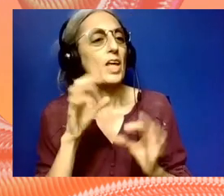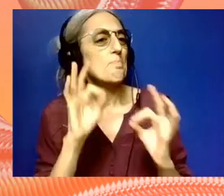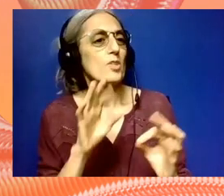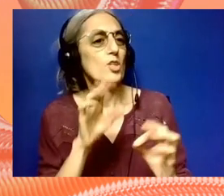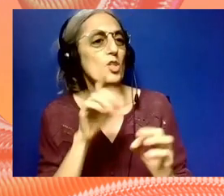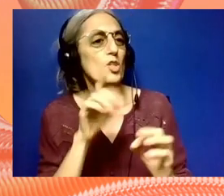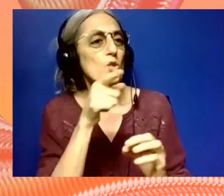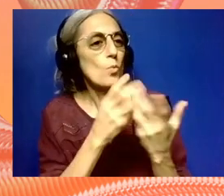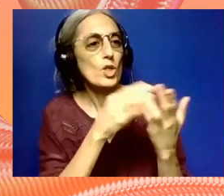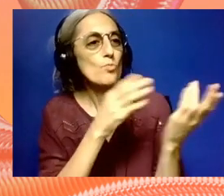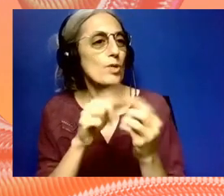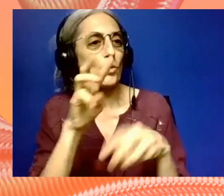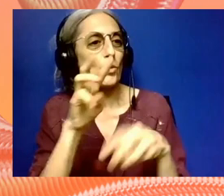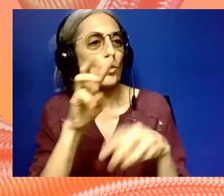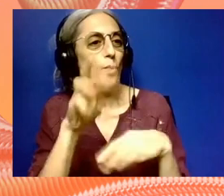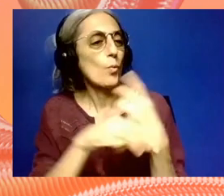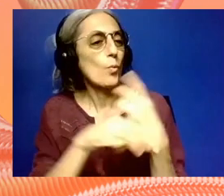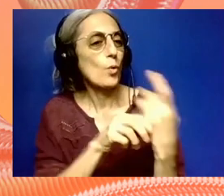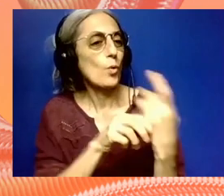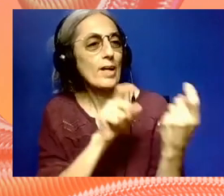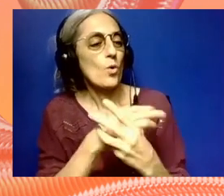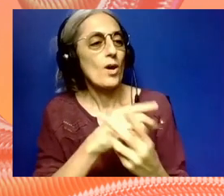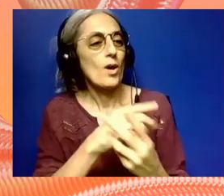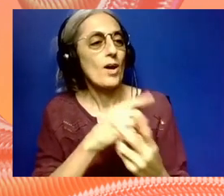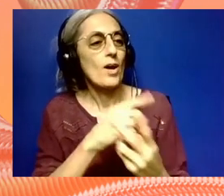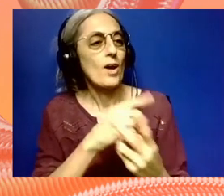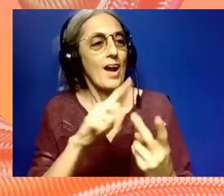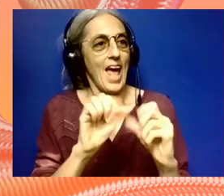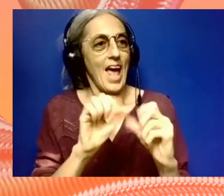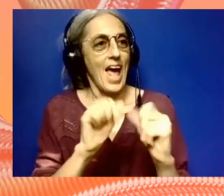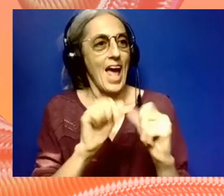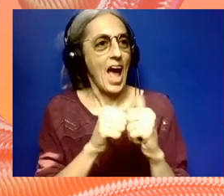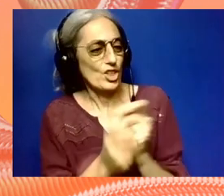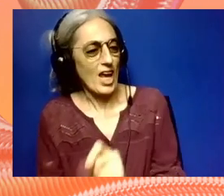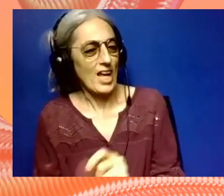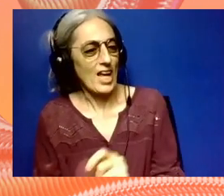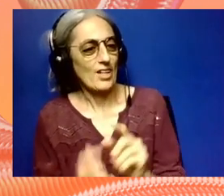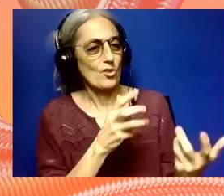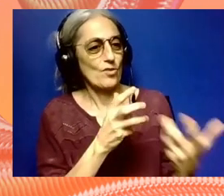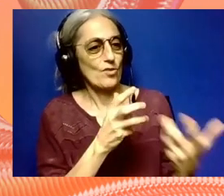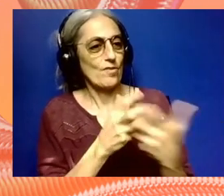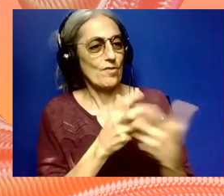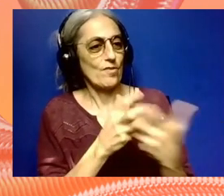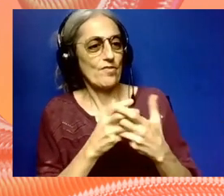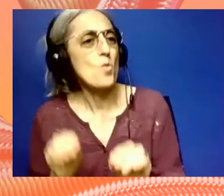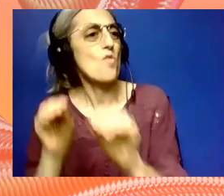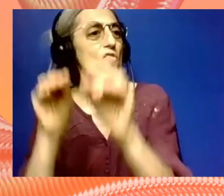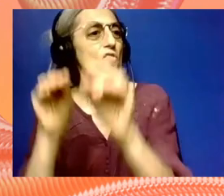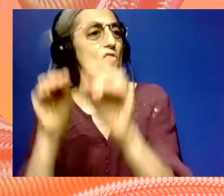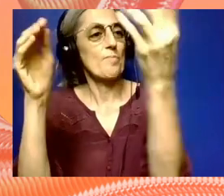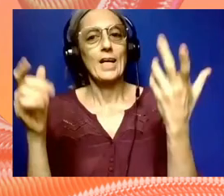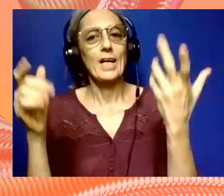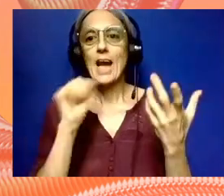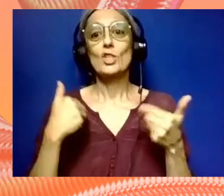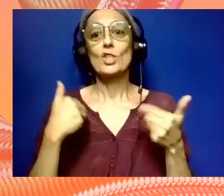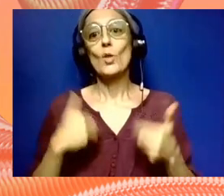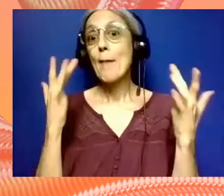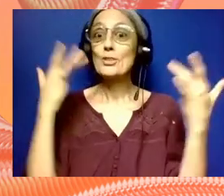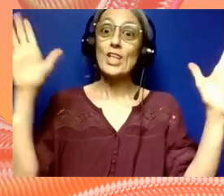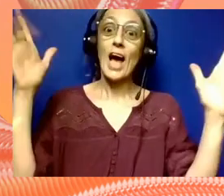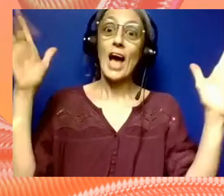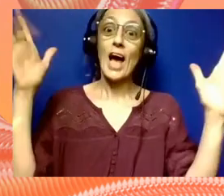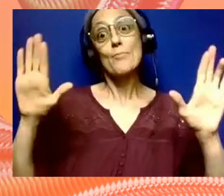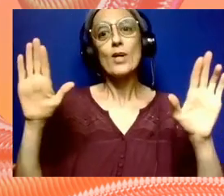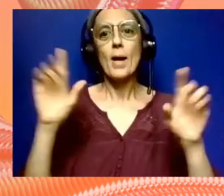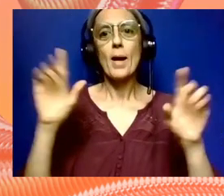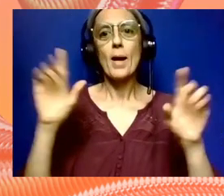what movement needs? So it's never just like me shining, being great, but like, how do I, and I'm sitting over here with my little tarot